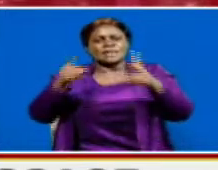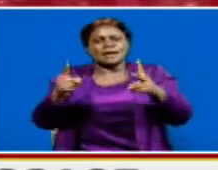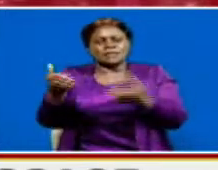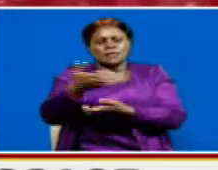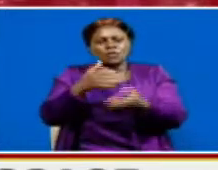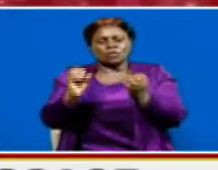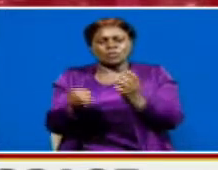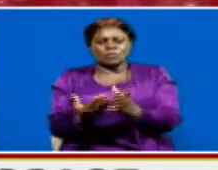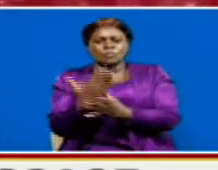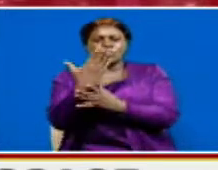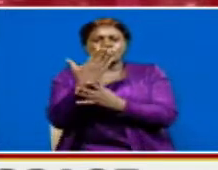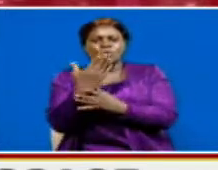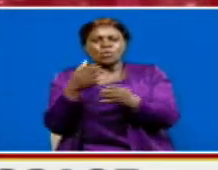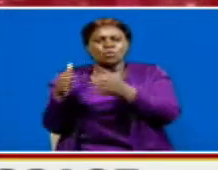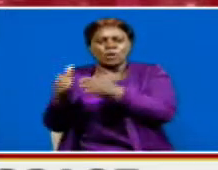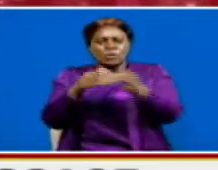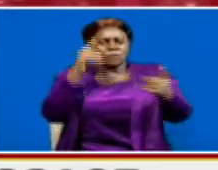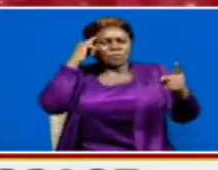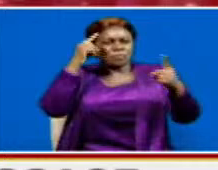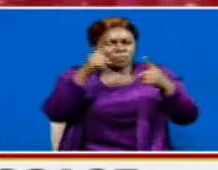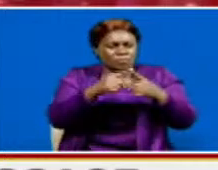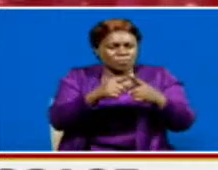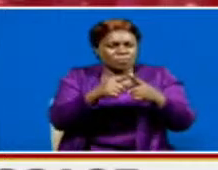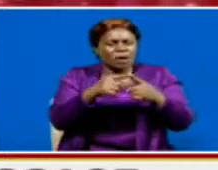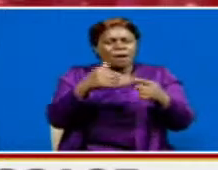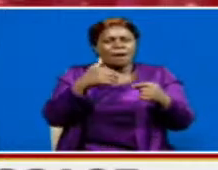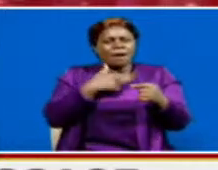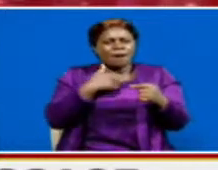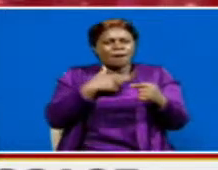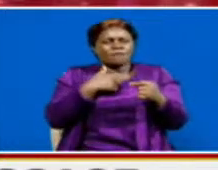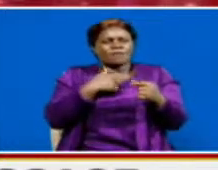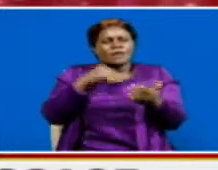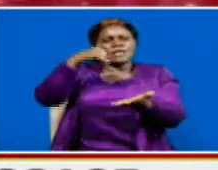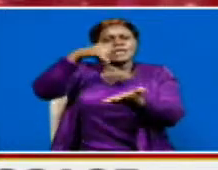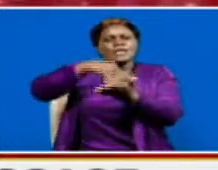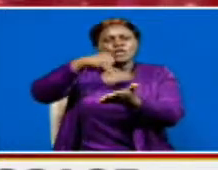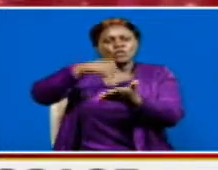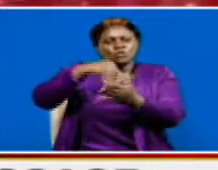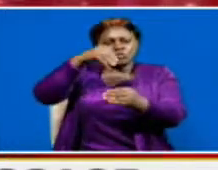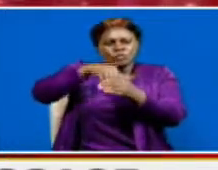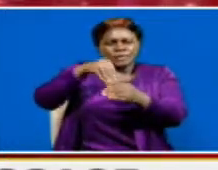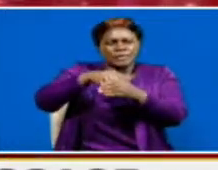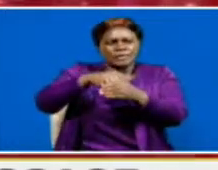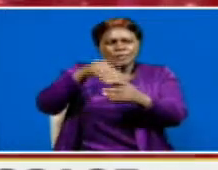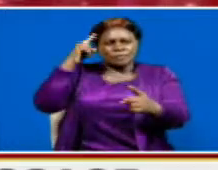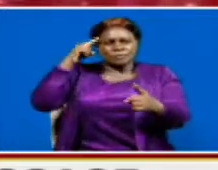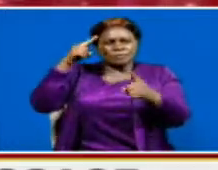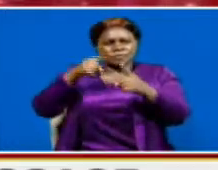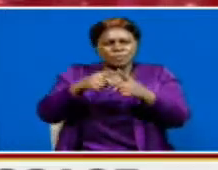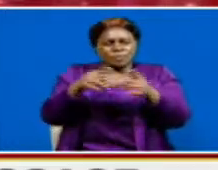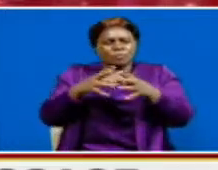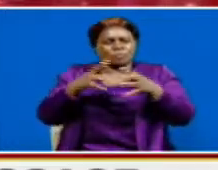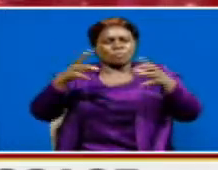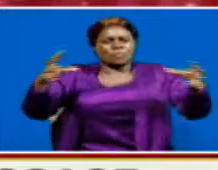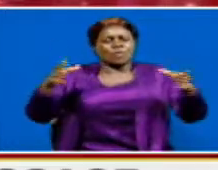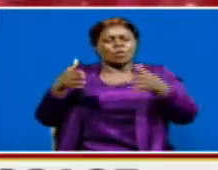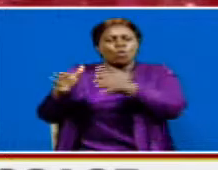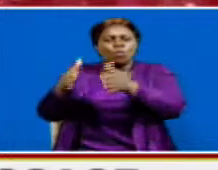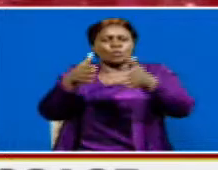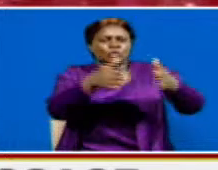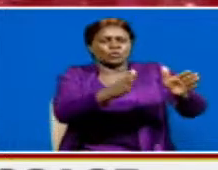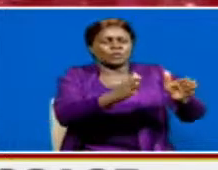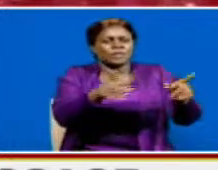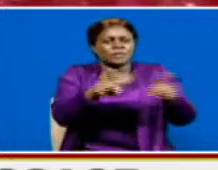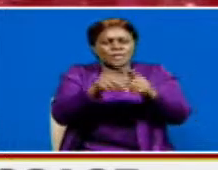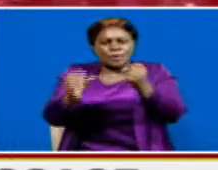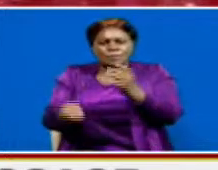economic growth model intentionally designed to be inclusive, deliberately expanding opportunities